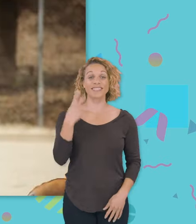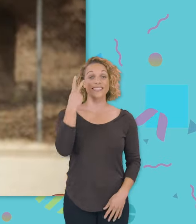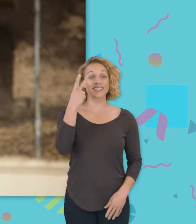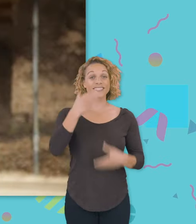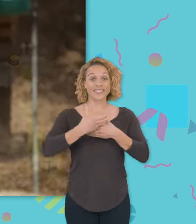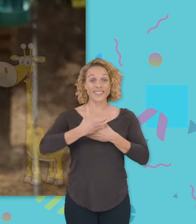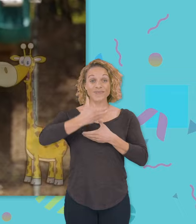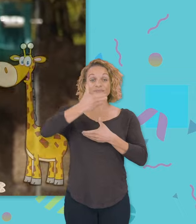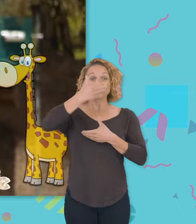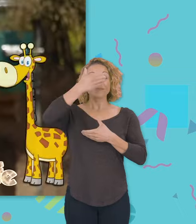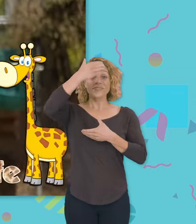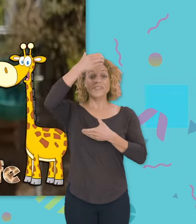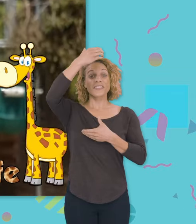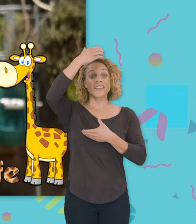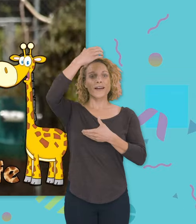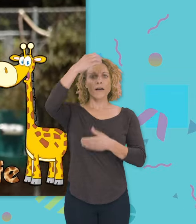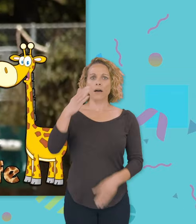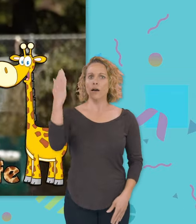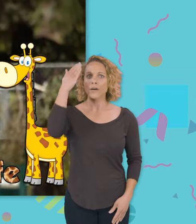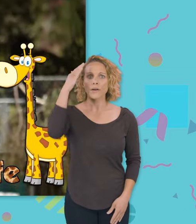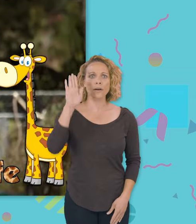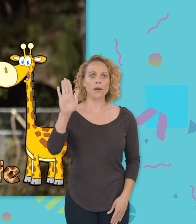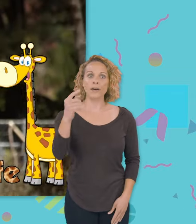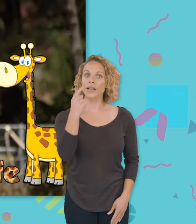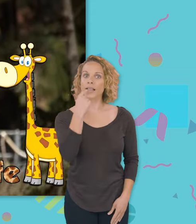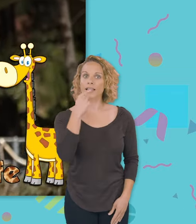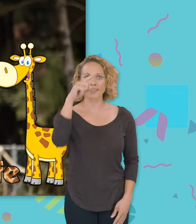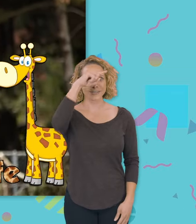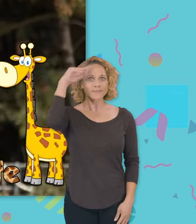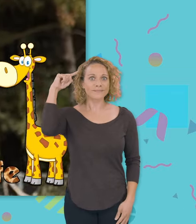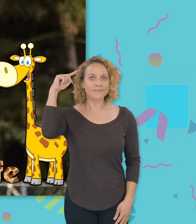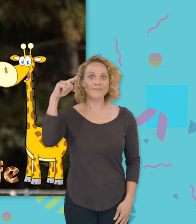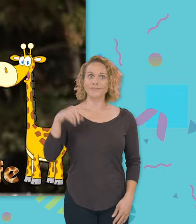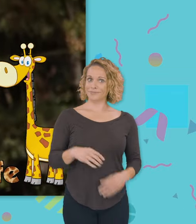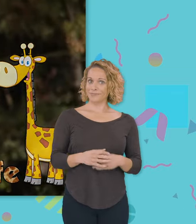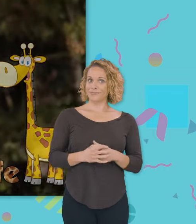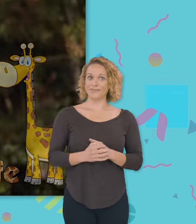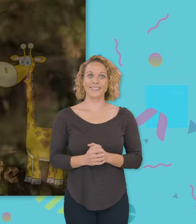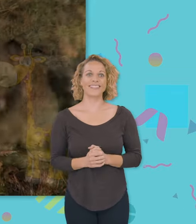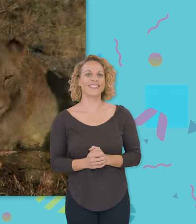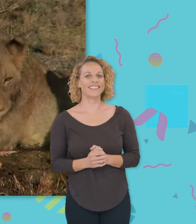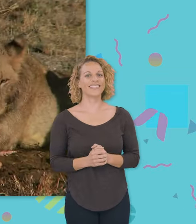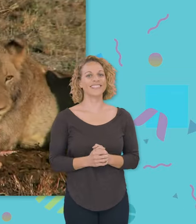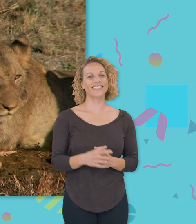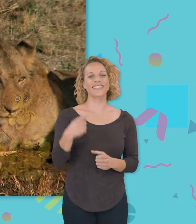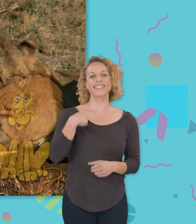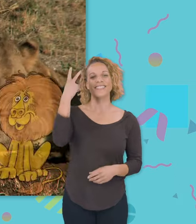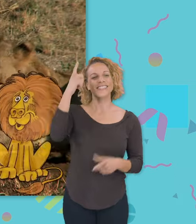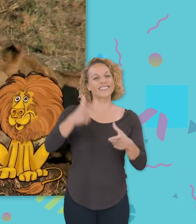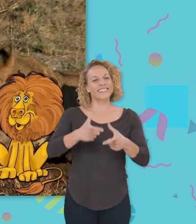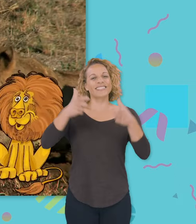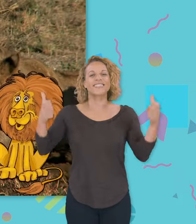I see a tall giraffe. Did you know that their tongues are black? I see